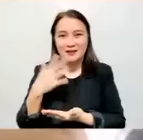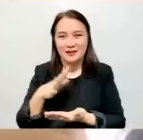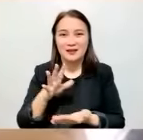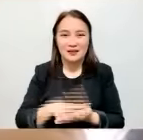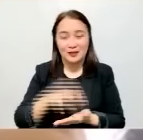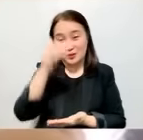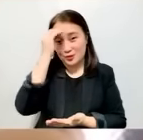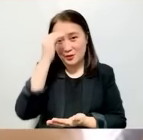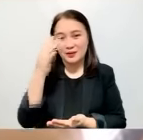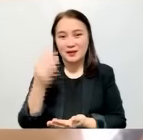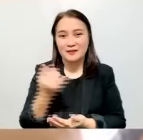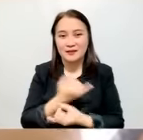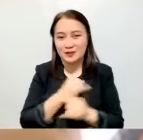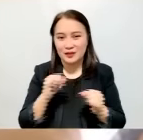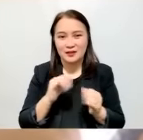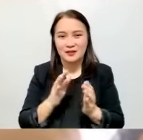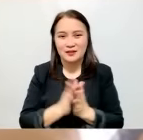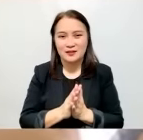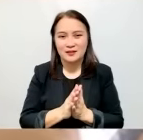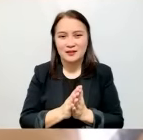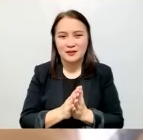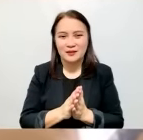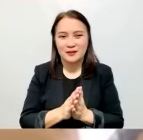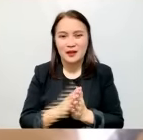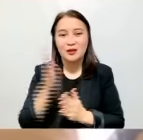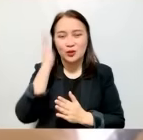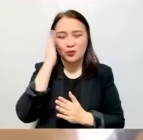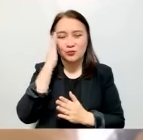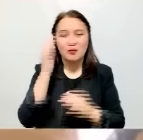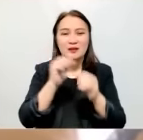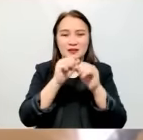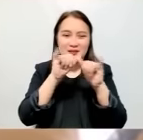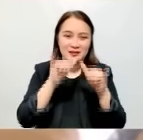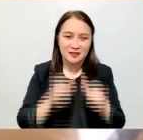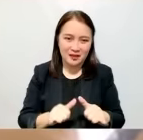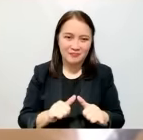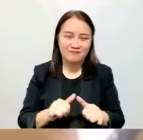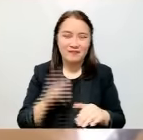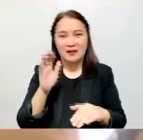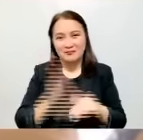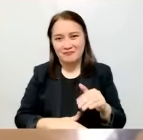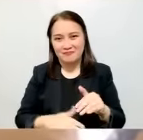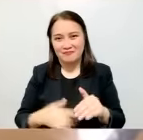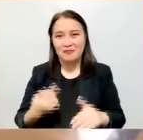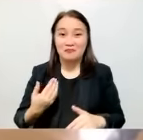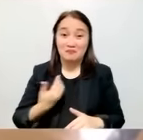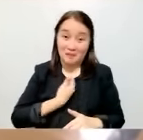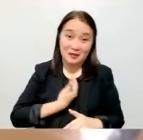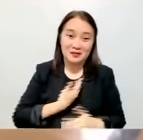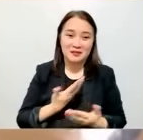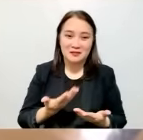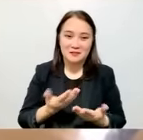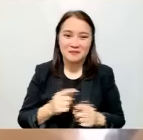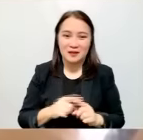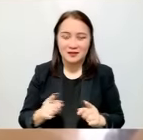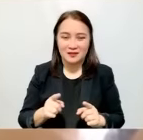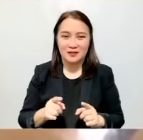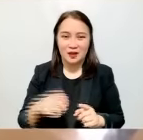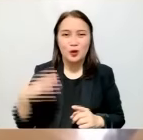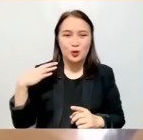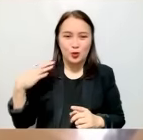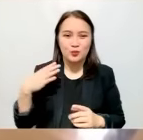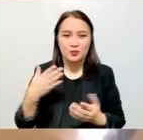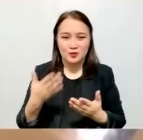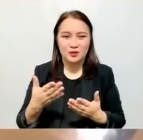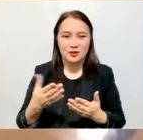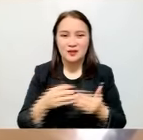Now, he knows our system better than anybody, probably even better than myself. So, he can coach it, he can model it,